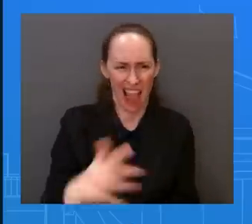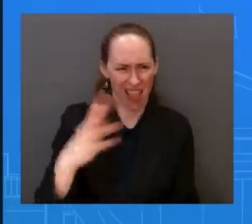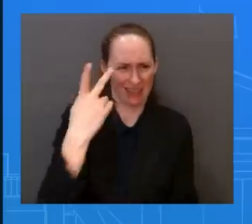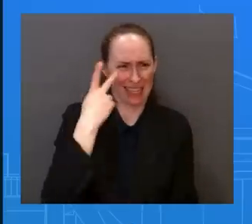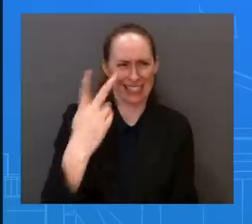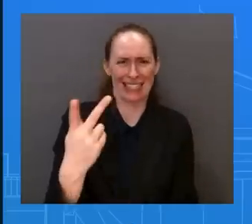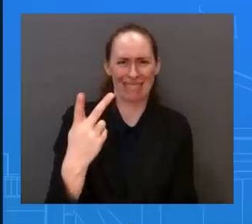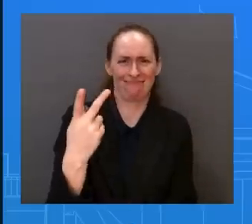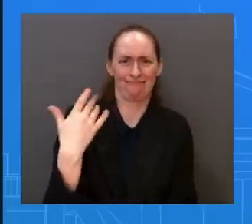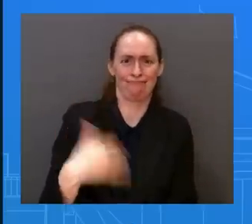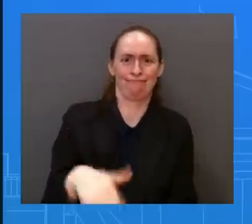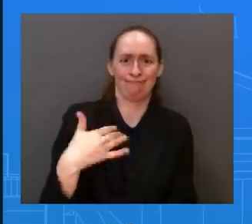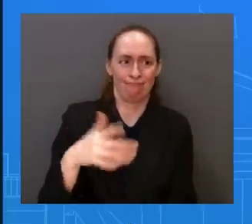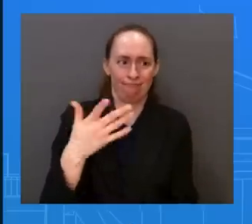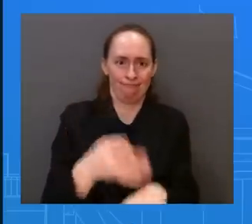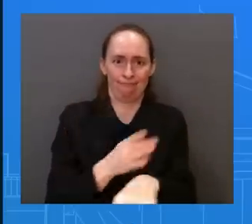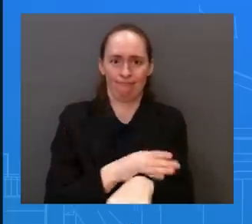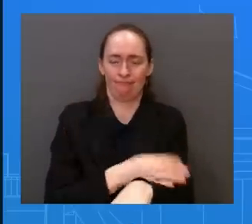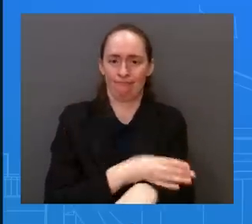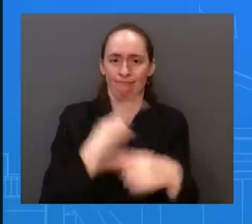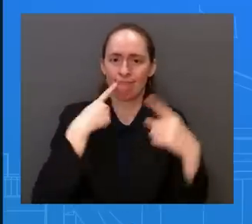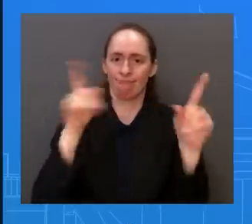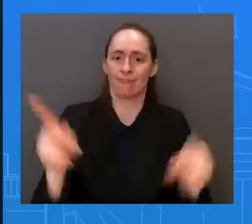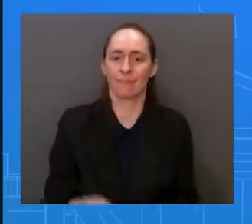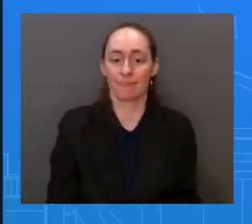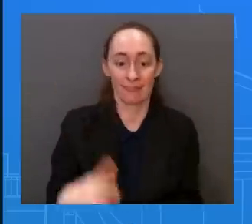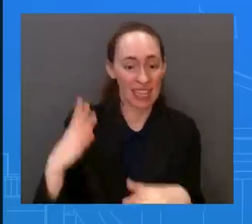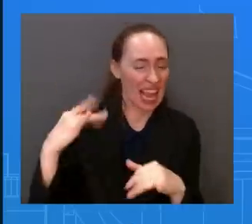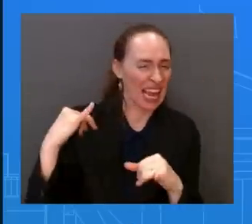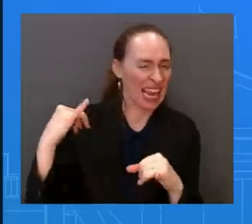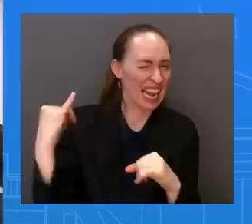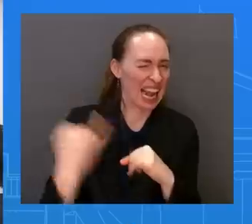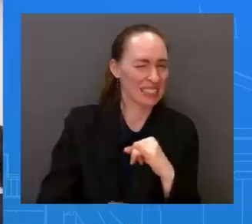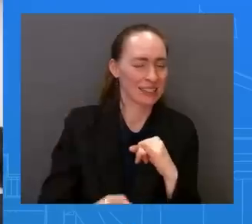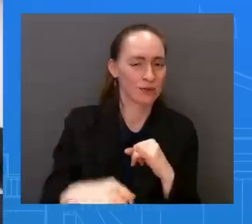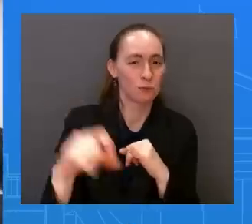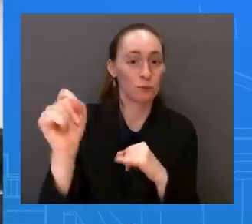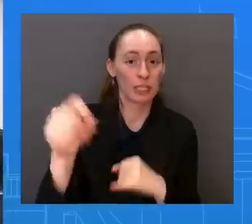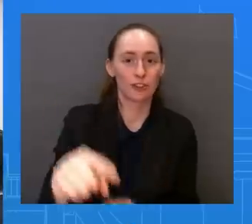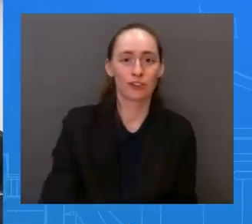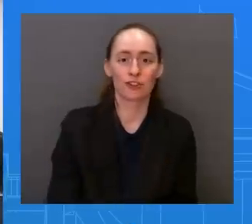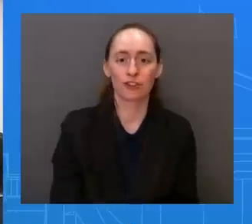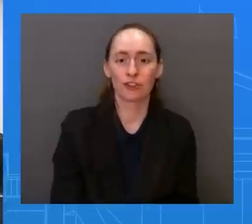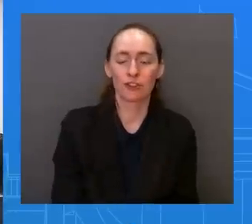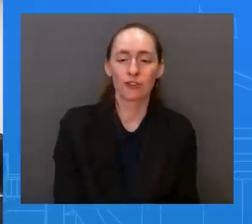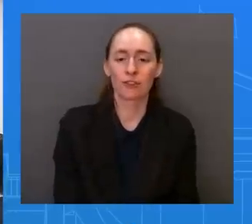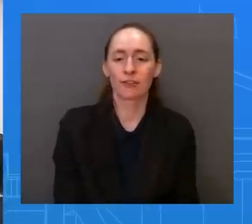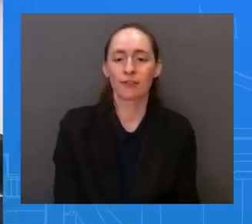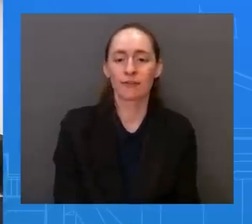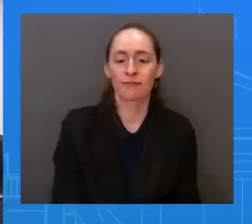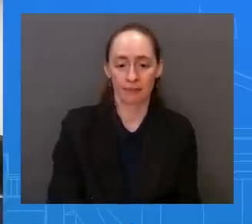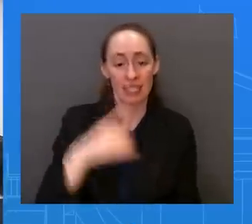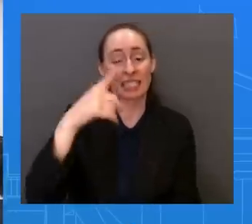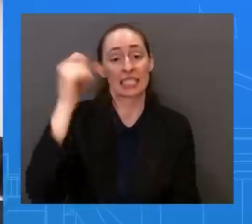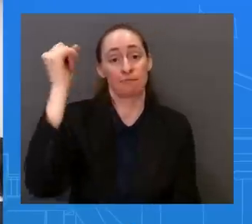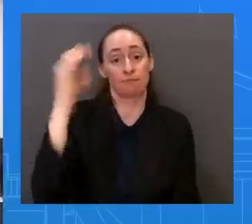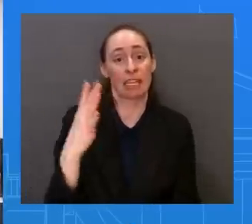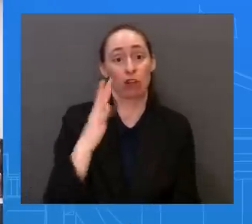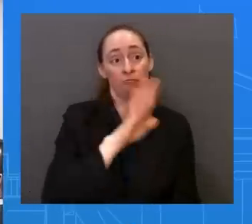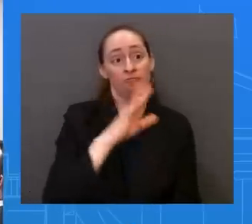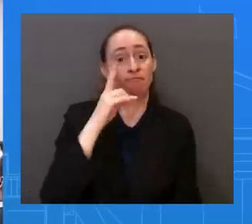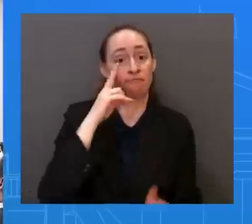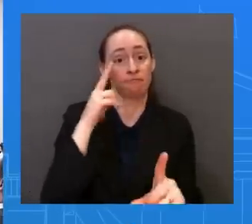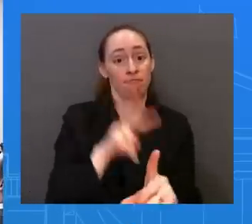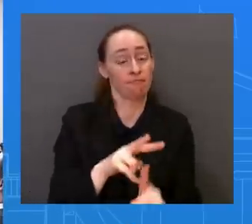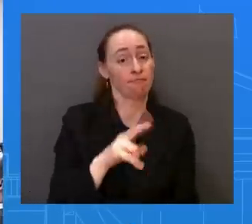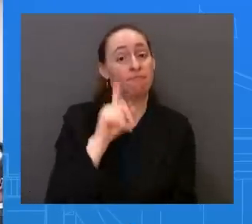progress in that front. Very last question. Thank you. Speaker McCarthy clearly believes Democrats in the White House will give Republicans some concession for raising the debt